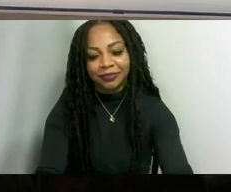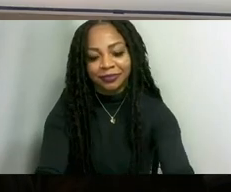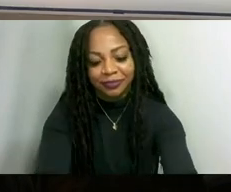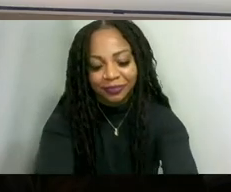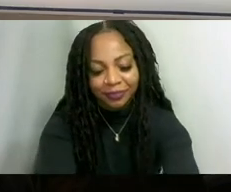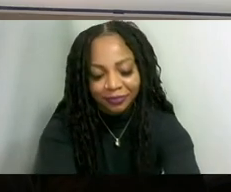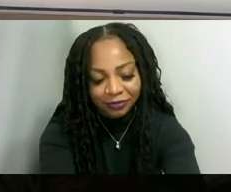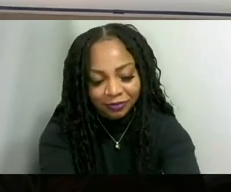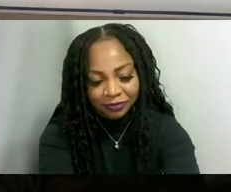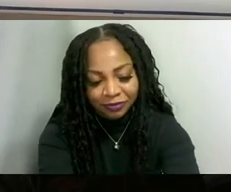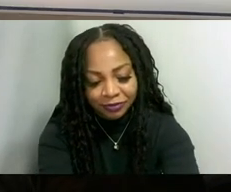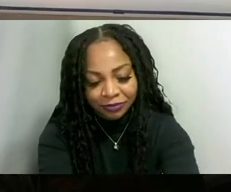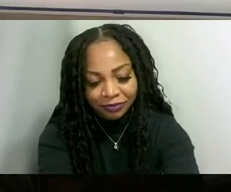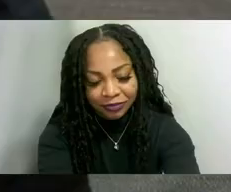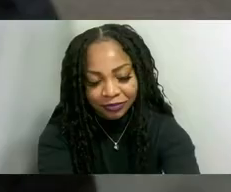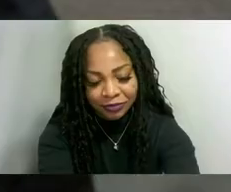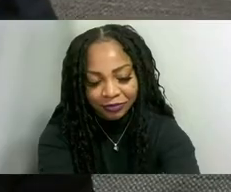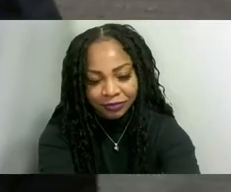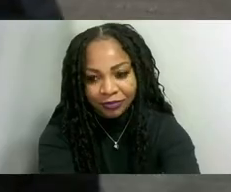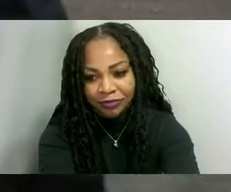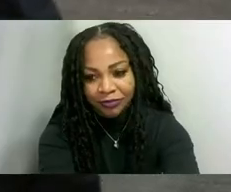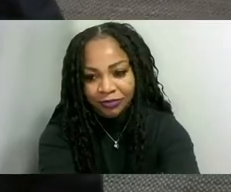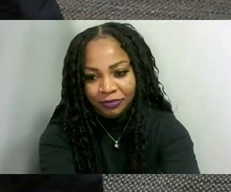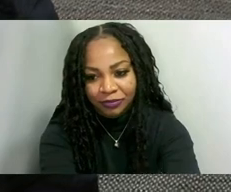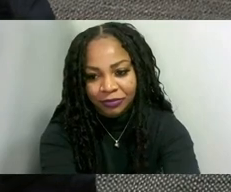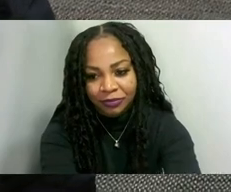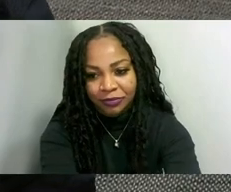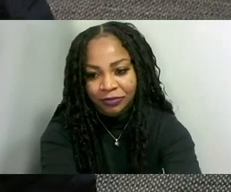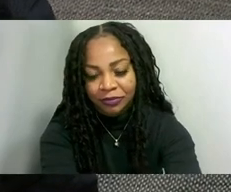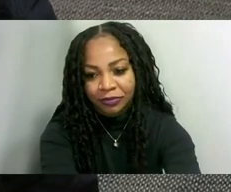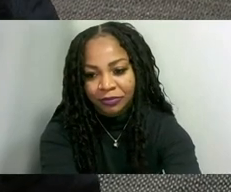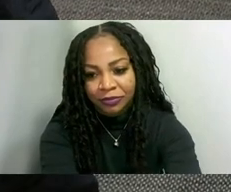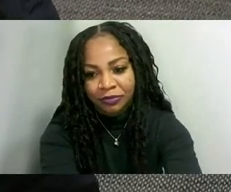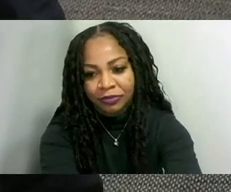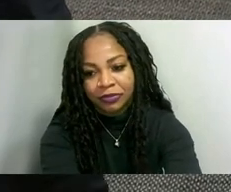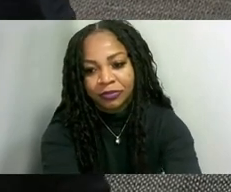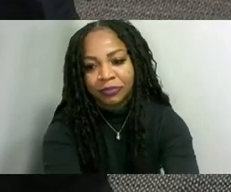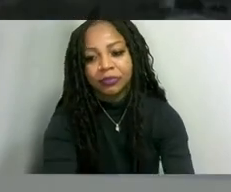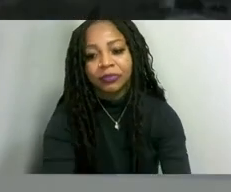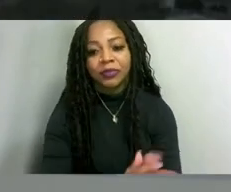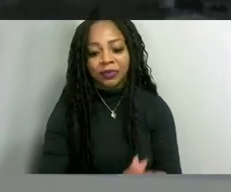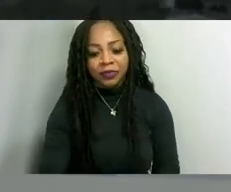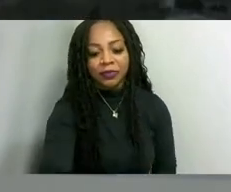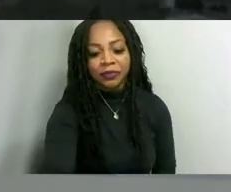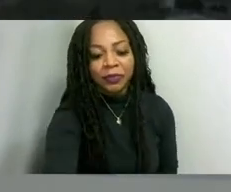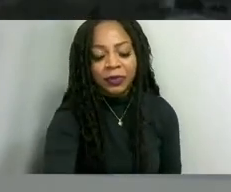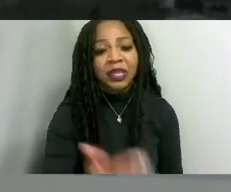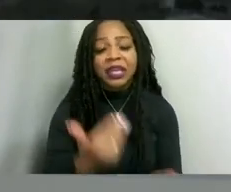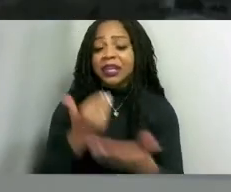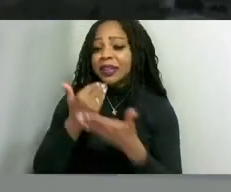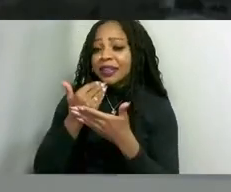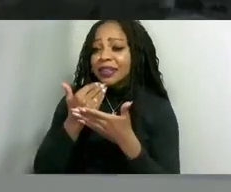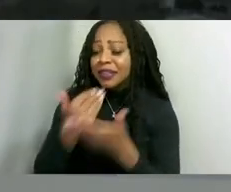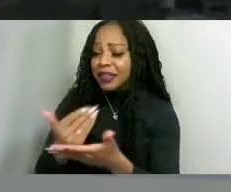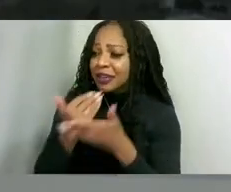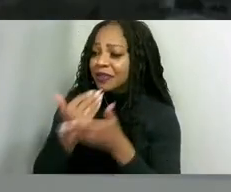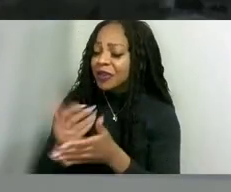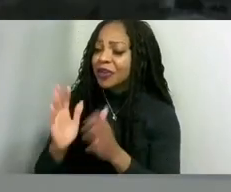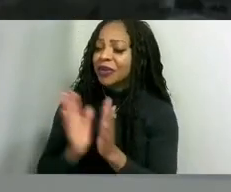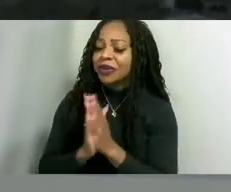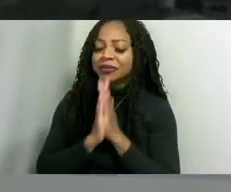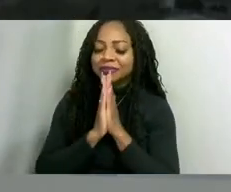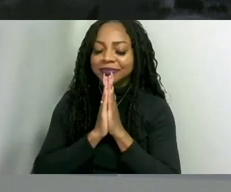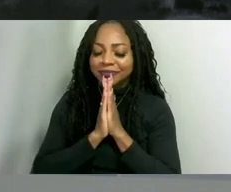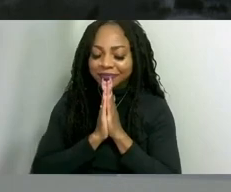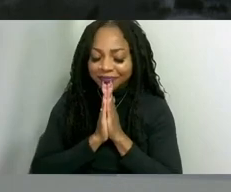Thank you so much to our speaker, Alanis Obomsawin, for that incredible offering,